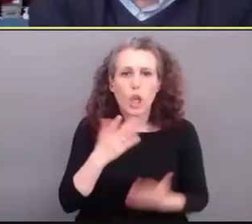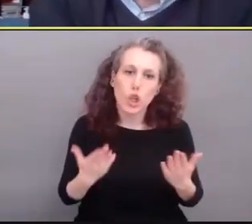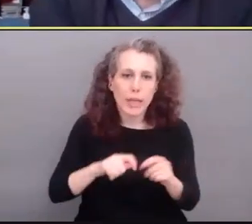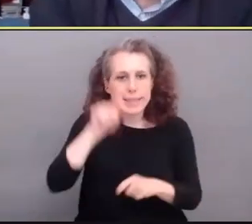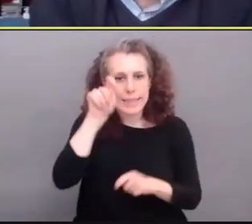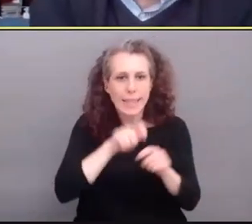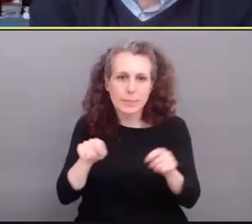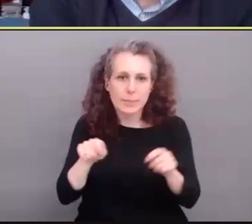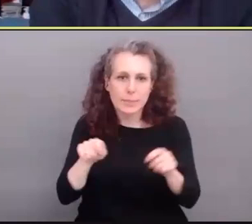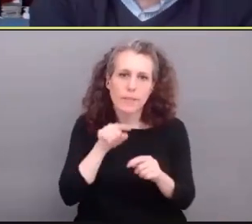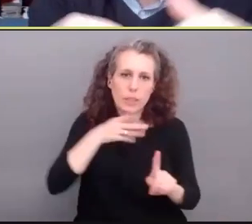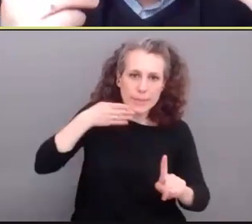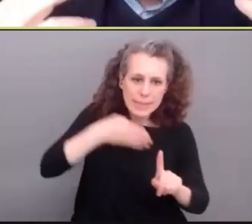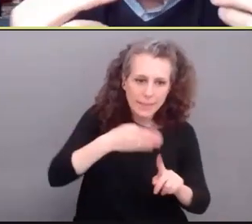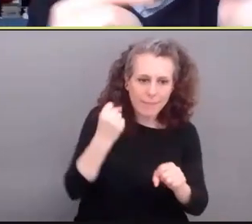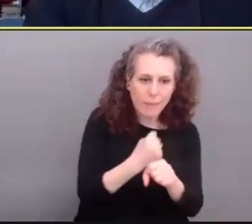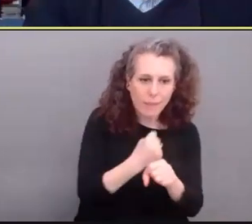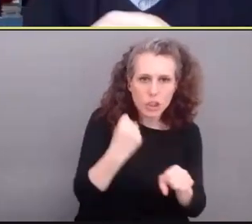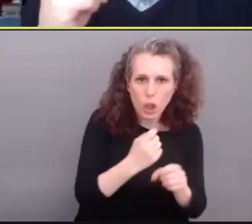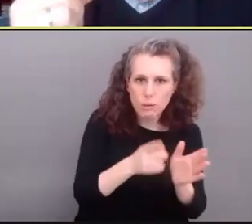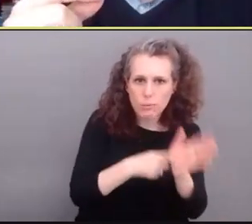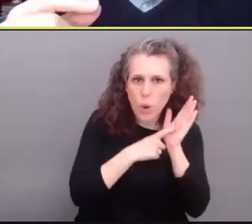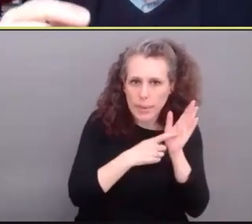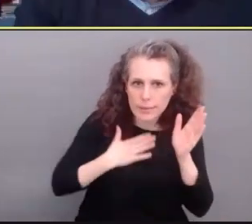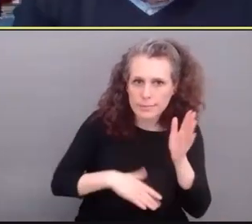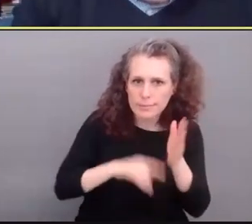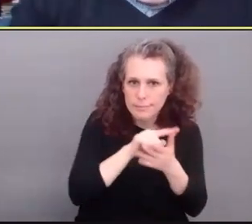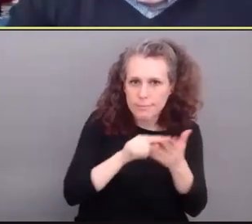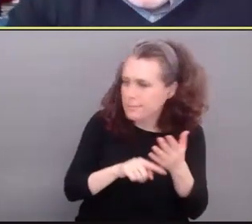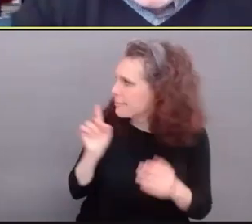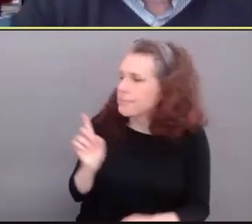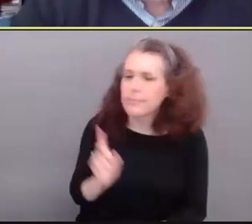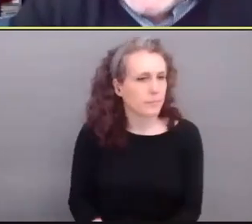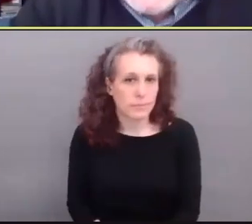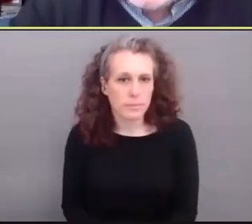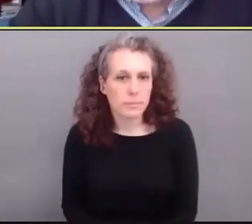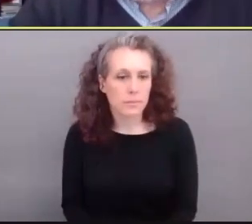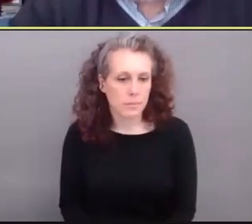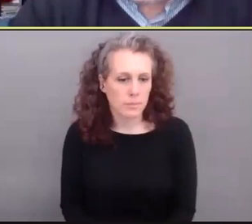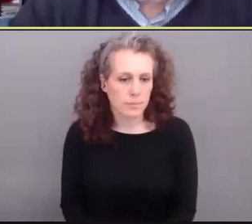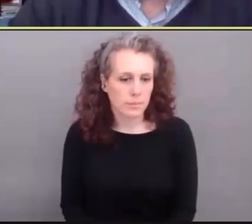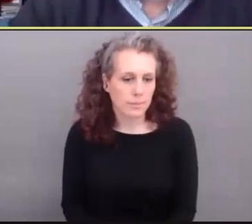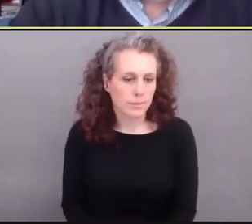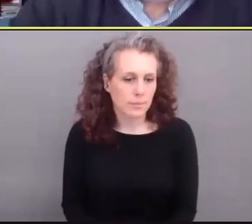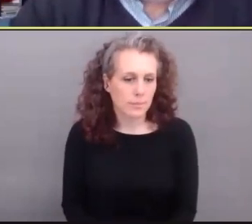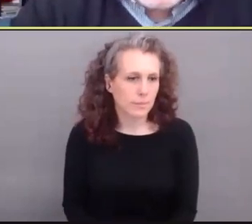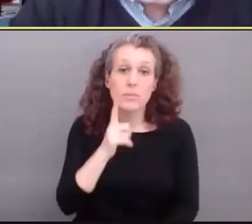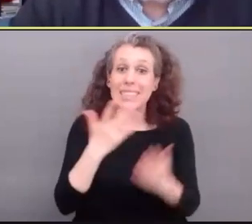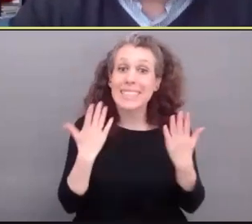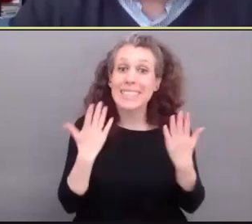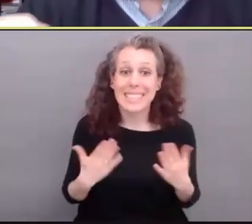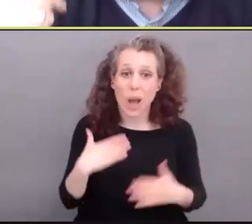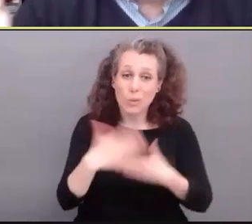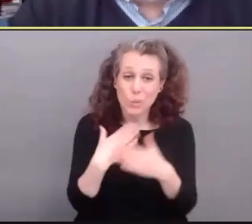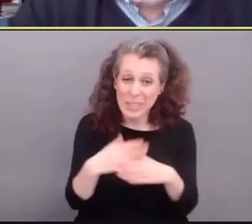requirement. But if now we are going to do exactly the same, but